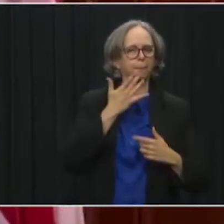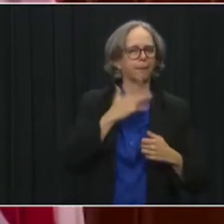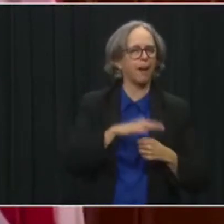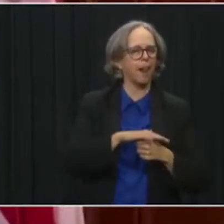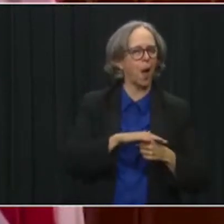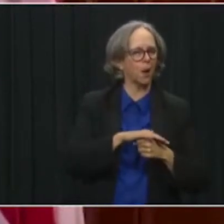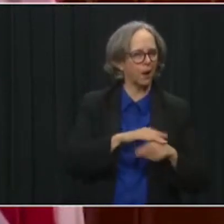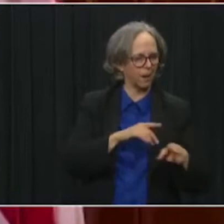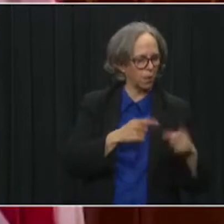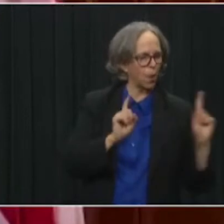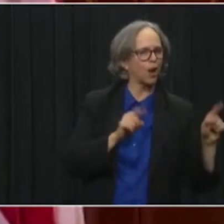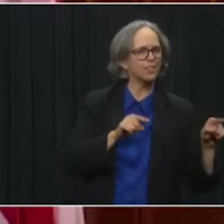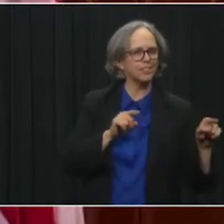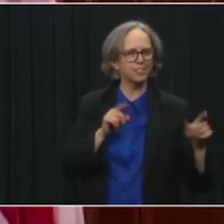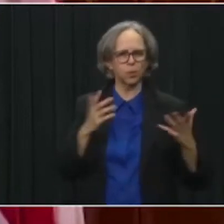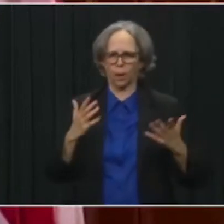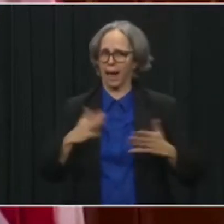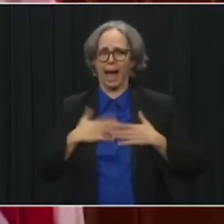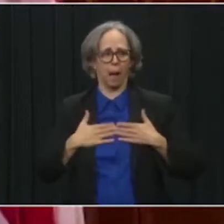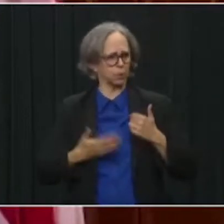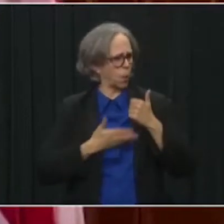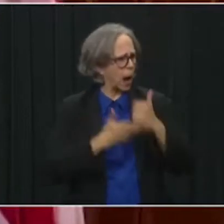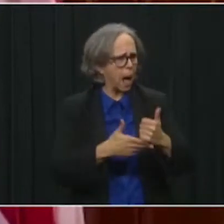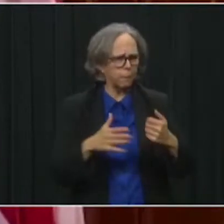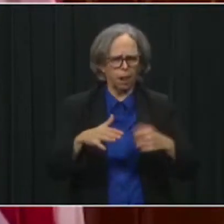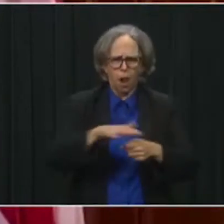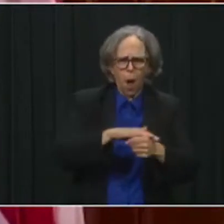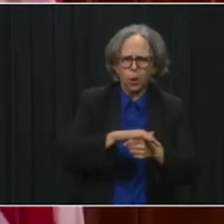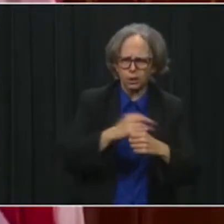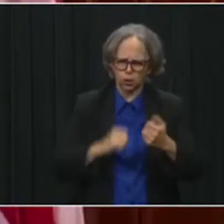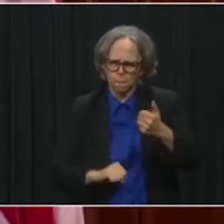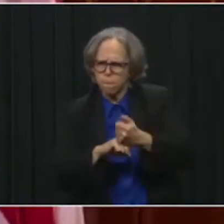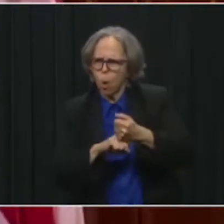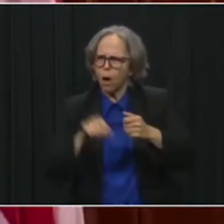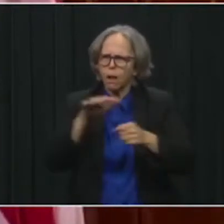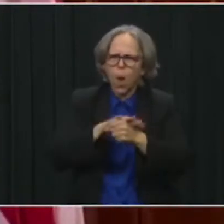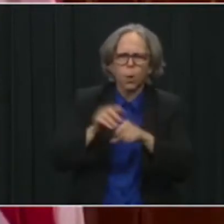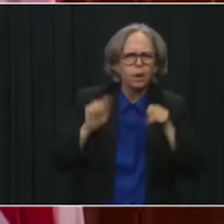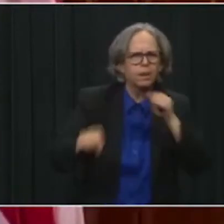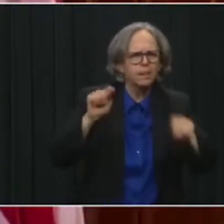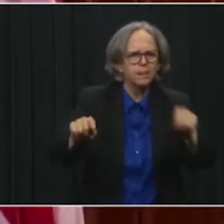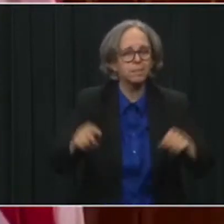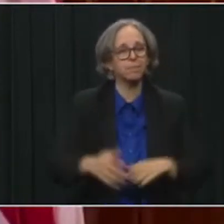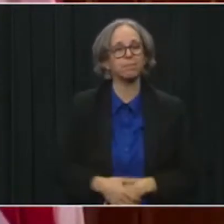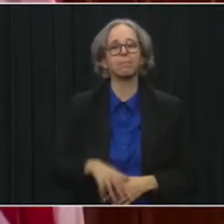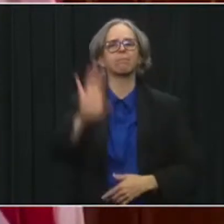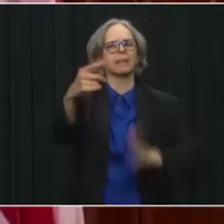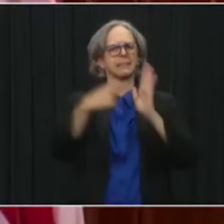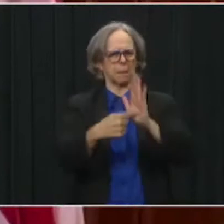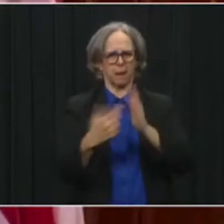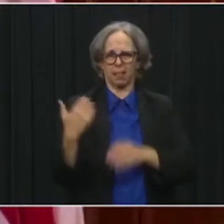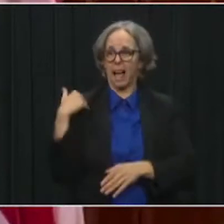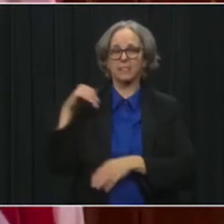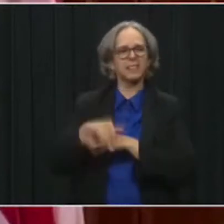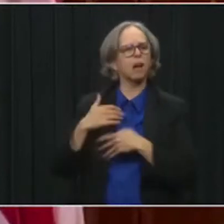that the county thinks will work. Last night I had the opportunity to talk to our health